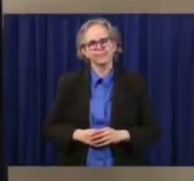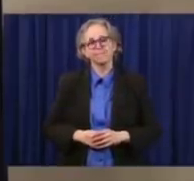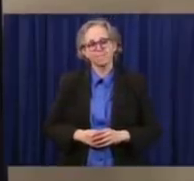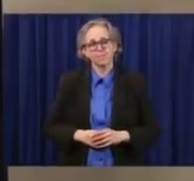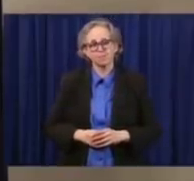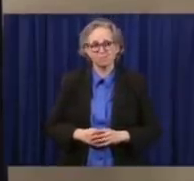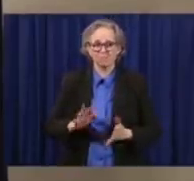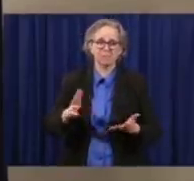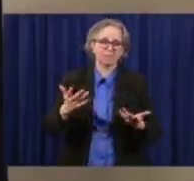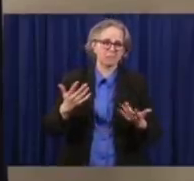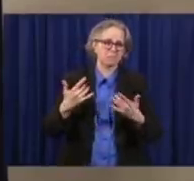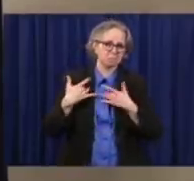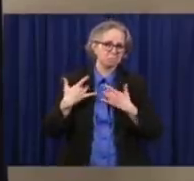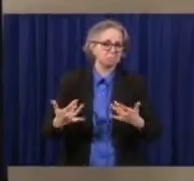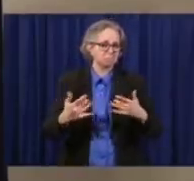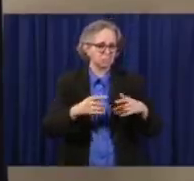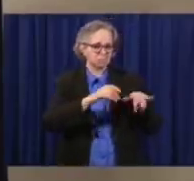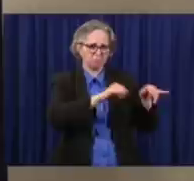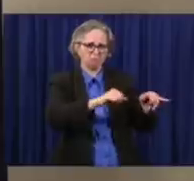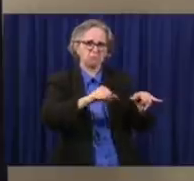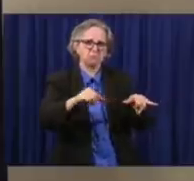Trend-wise, our next slide.